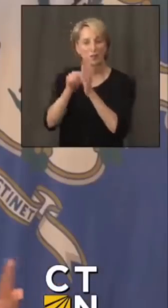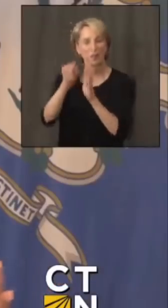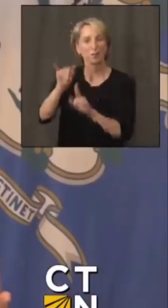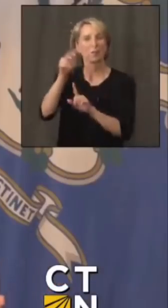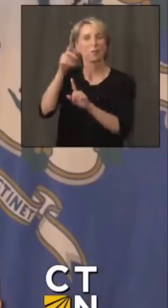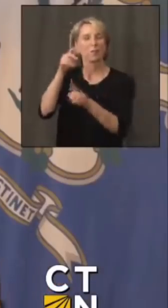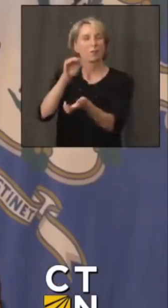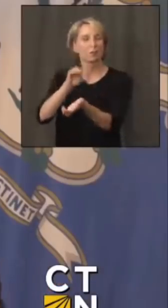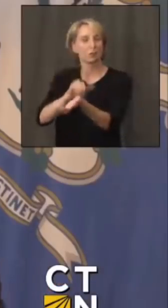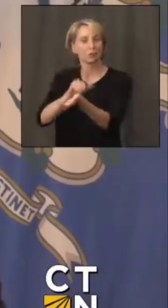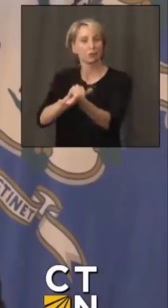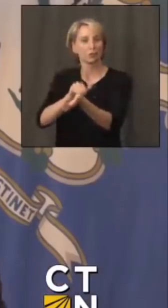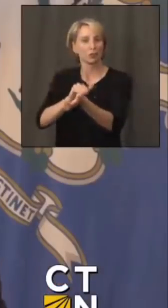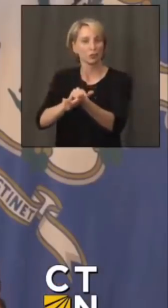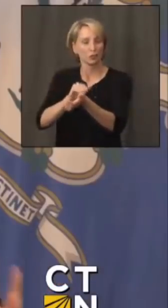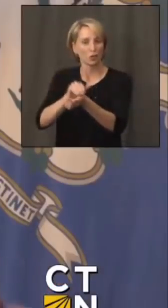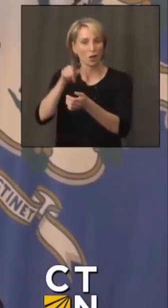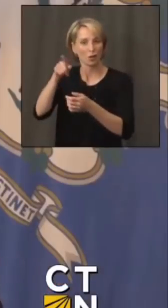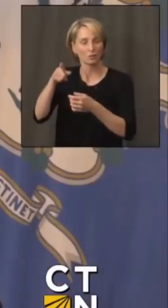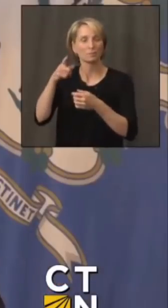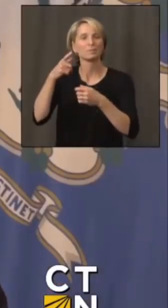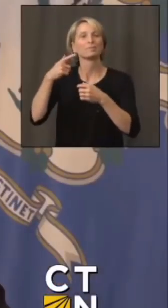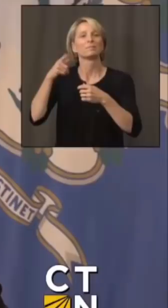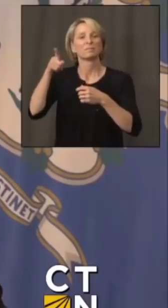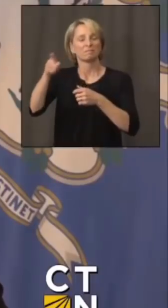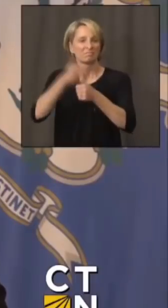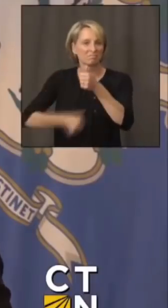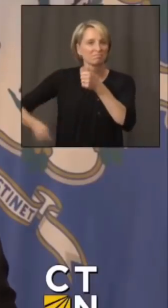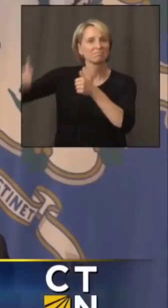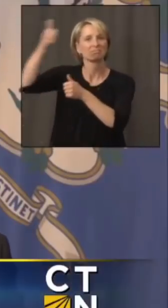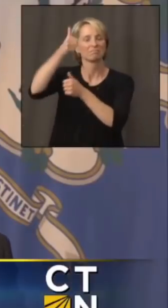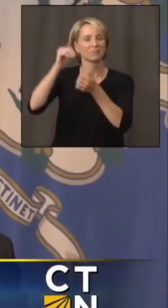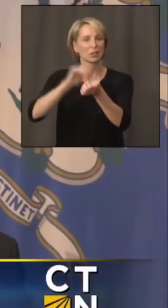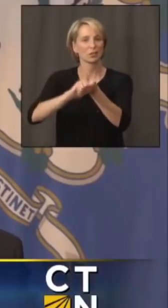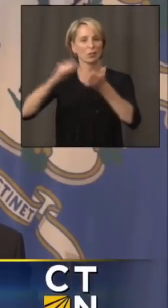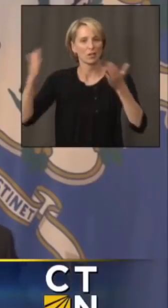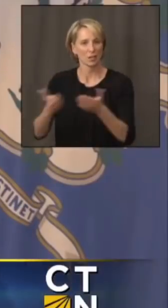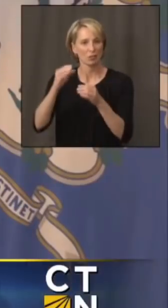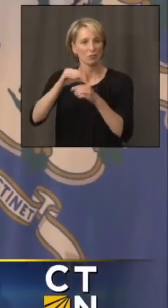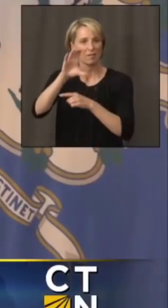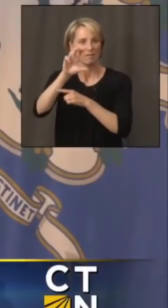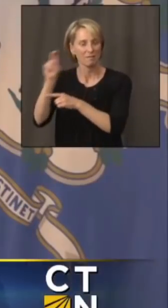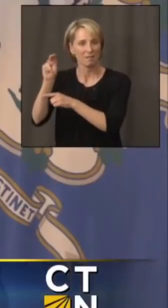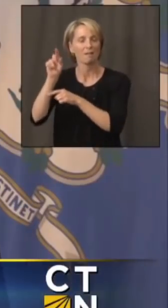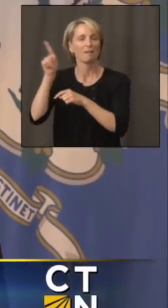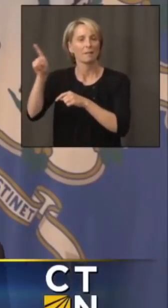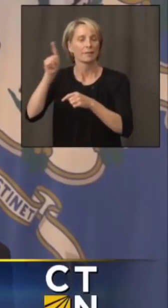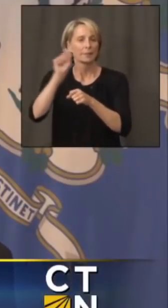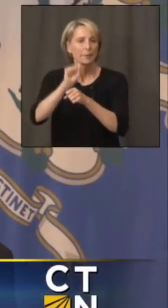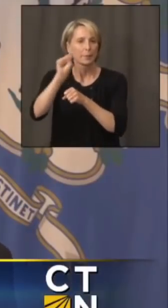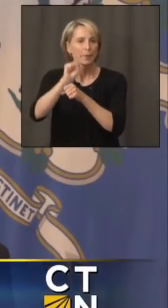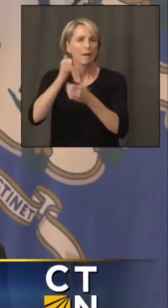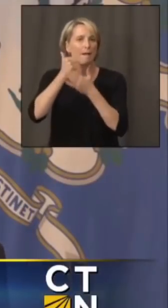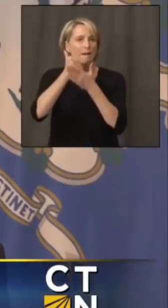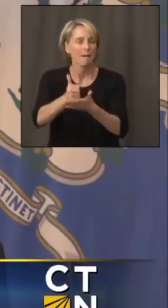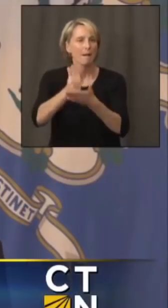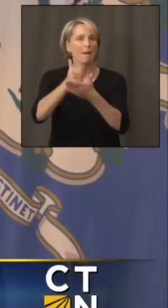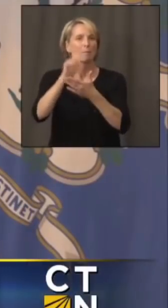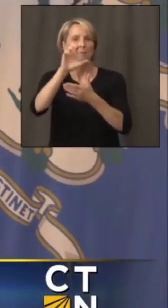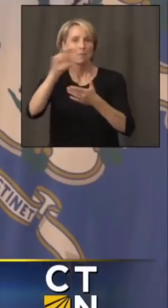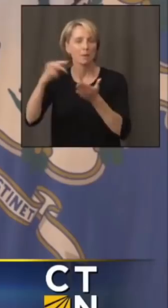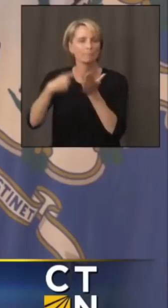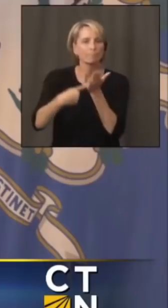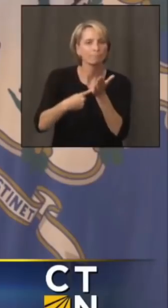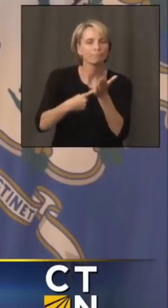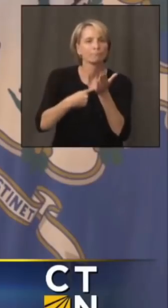leading epidemiologist in the state of Connecticut, who was co-chairman of our Reopen Connecticut campaign, is also talking Portuguese